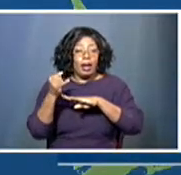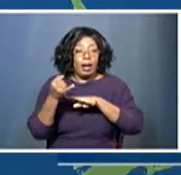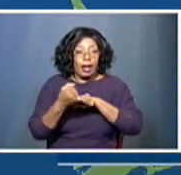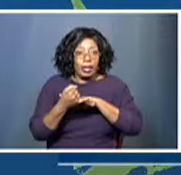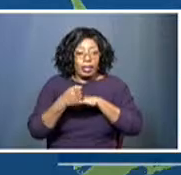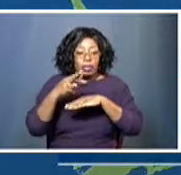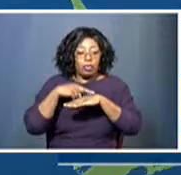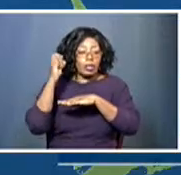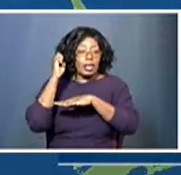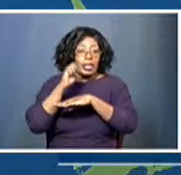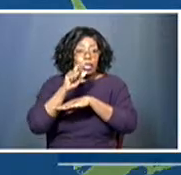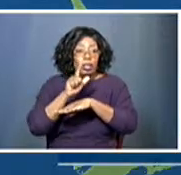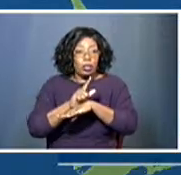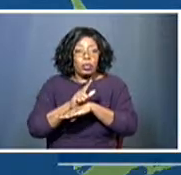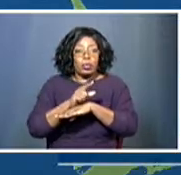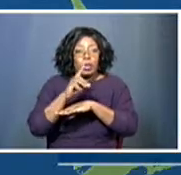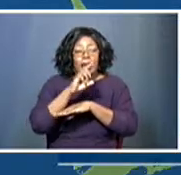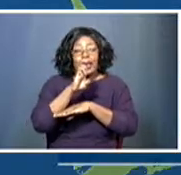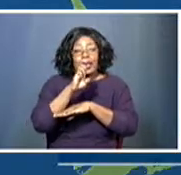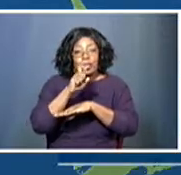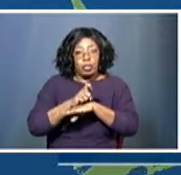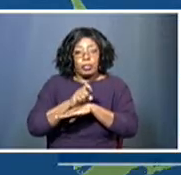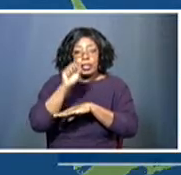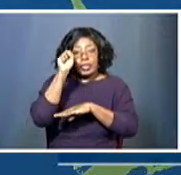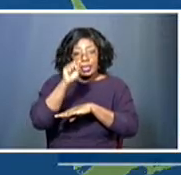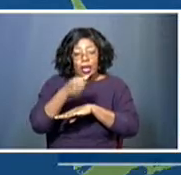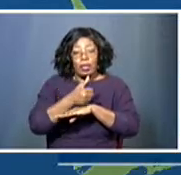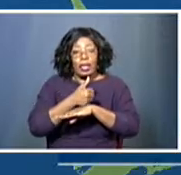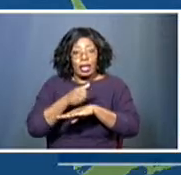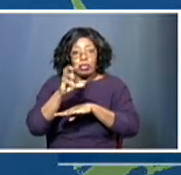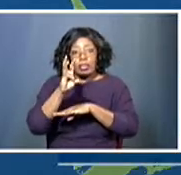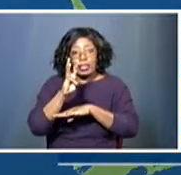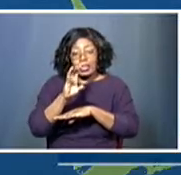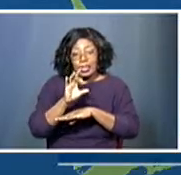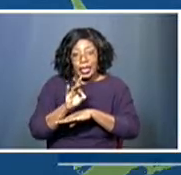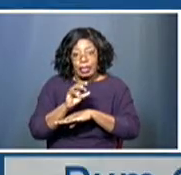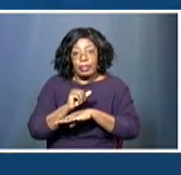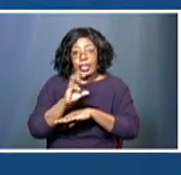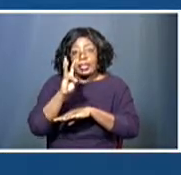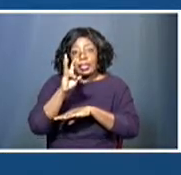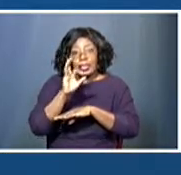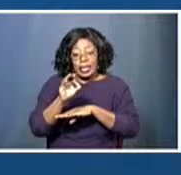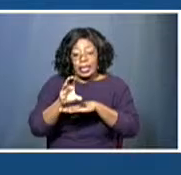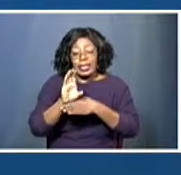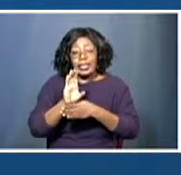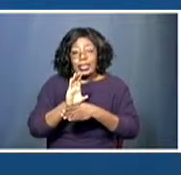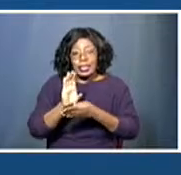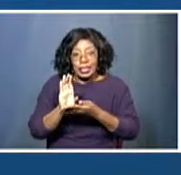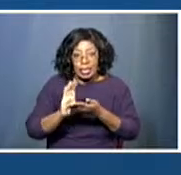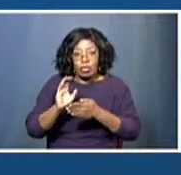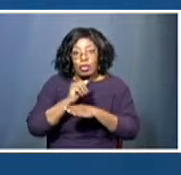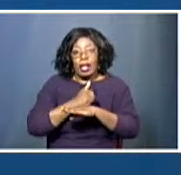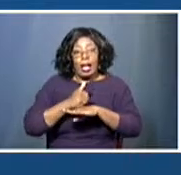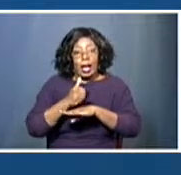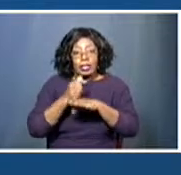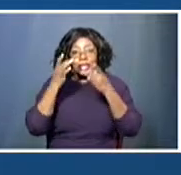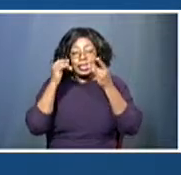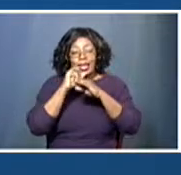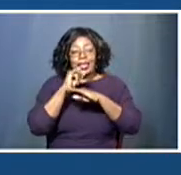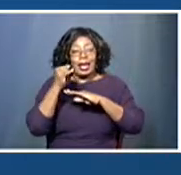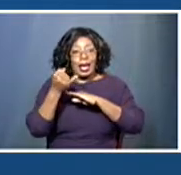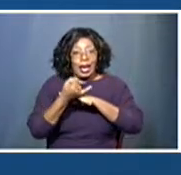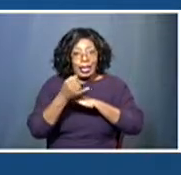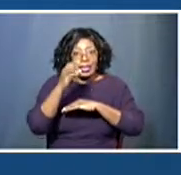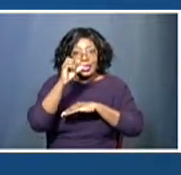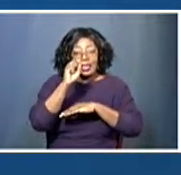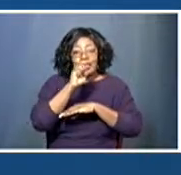Eleuthera, 70 degrees. Black Point, Exuma, and Kemp Space at Andros, 68. 69 in Fresh Creek, Central Andros. Artistown, Cat Island, San